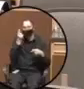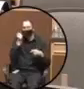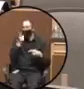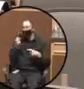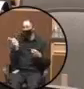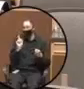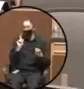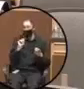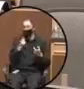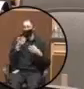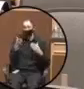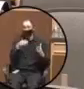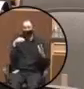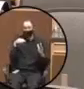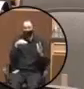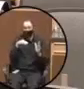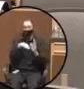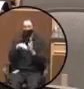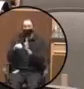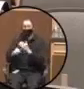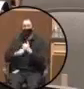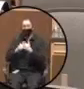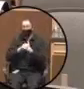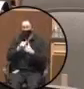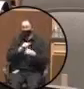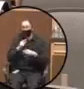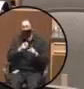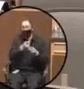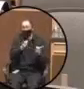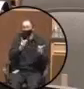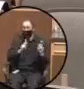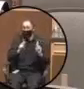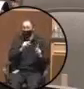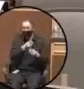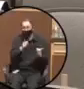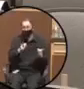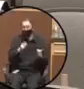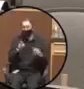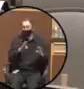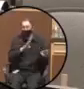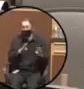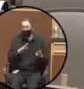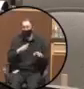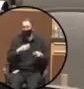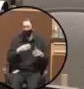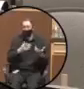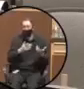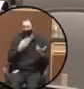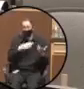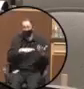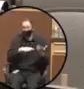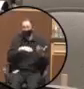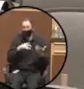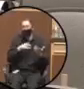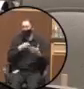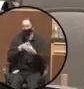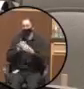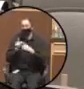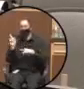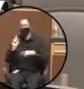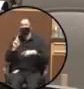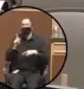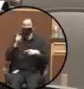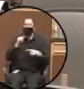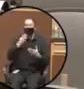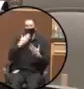death threats from these people, and I understand that they have behaved very, very poorly towards you. We appreciate the heroic lengths that